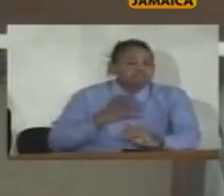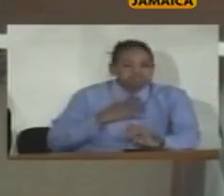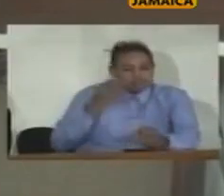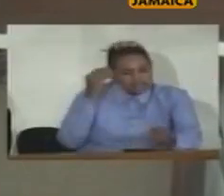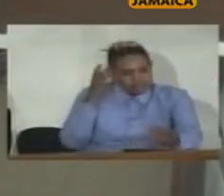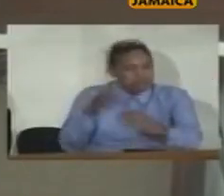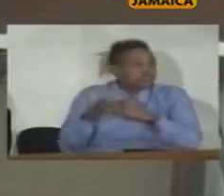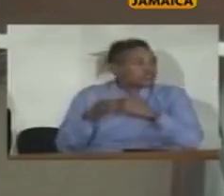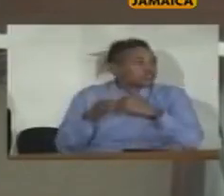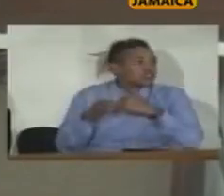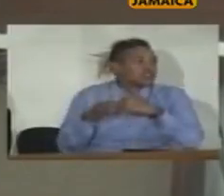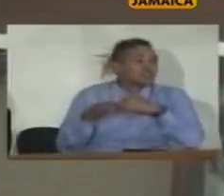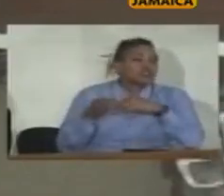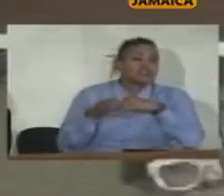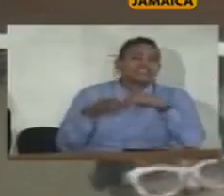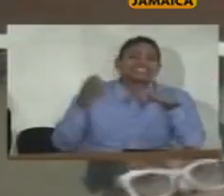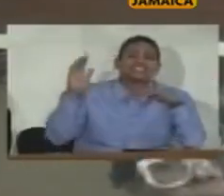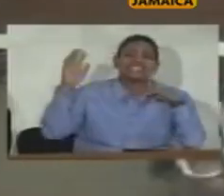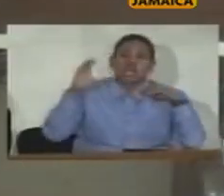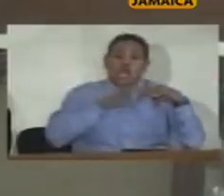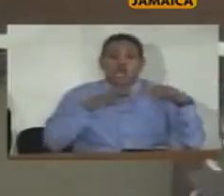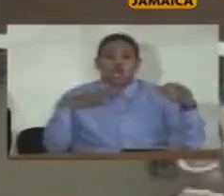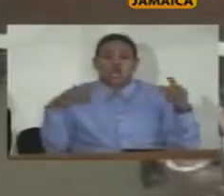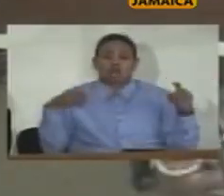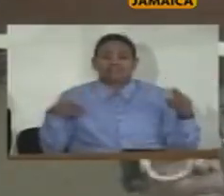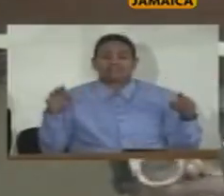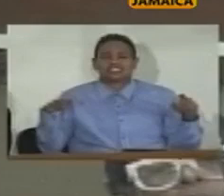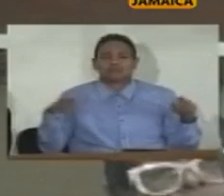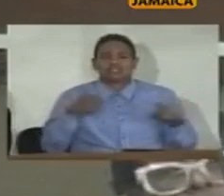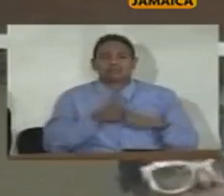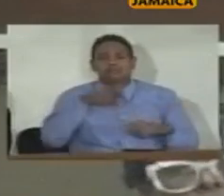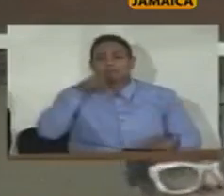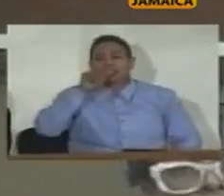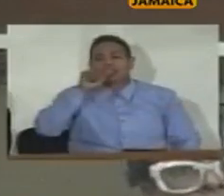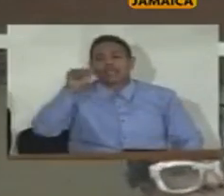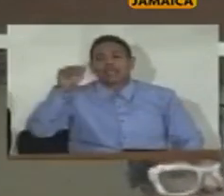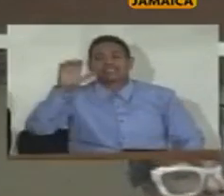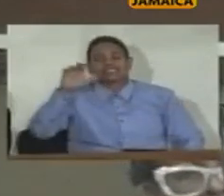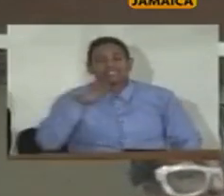a committee of this House, the PAAC